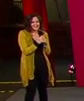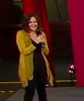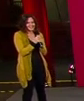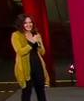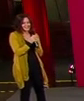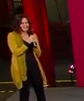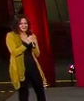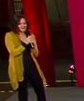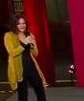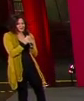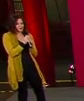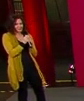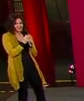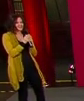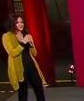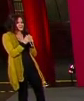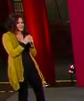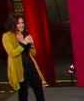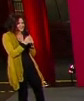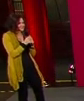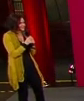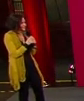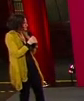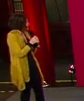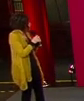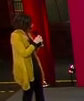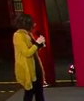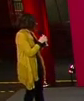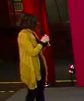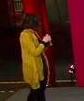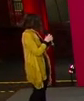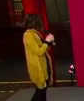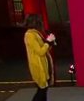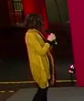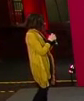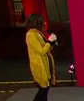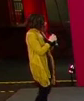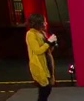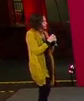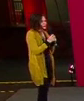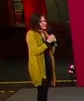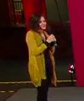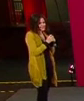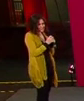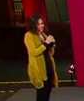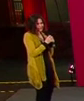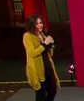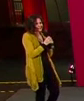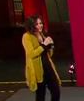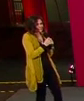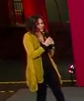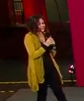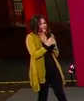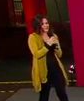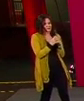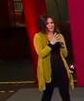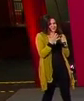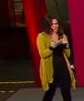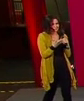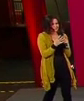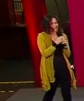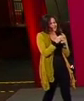Uh, yeah, we were talking about epidemiological crises and how they affect mental health, or they